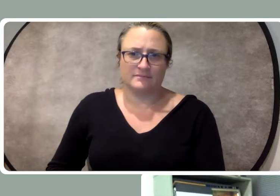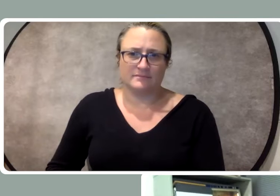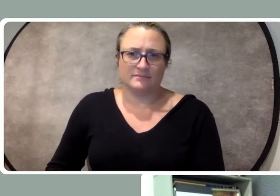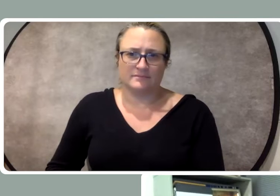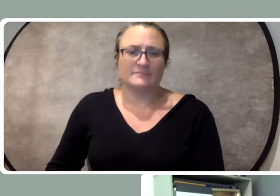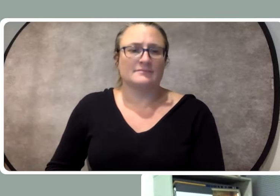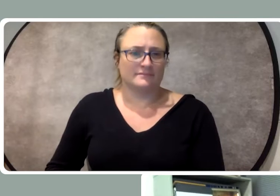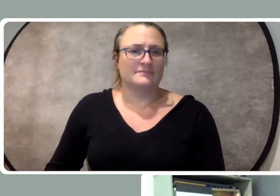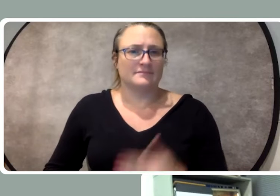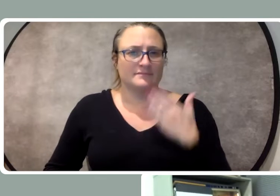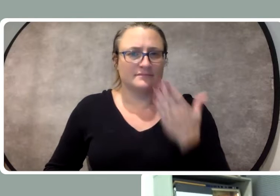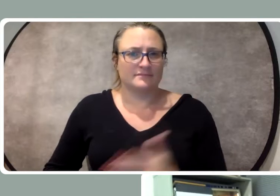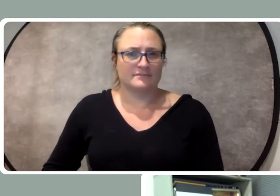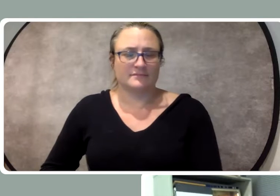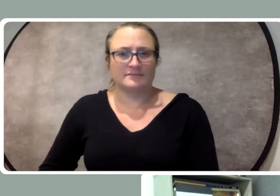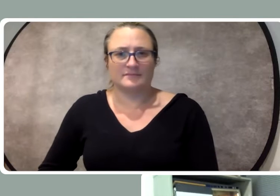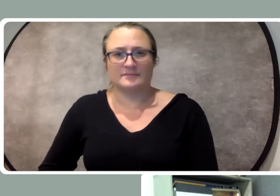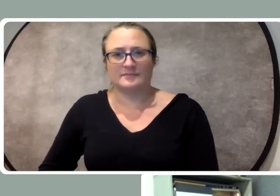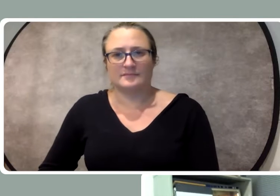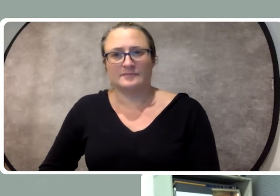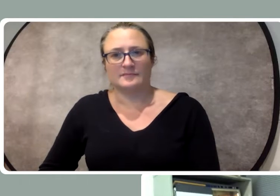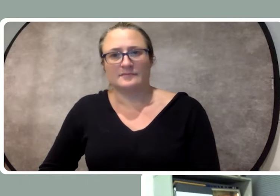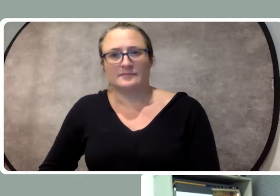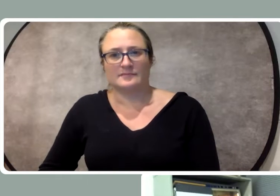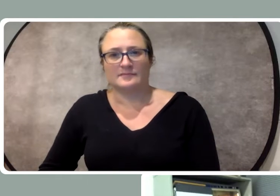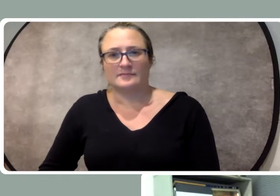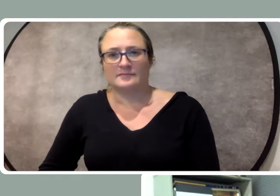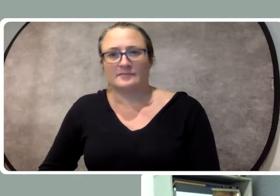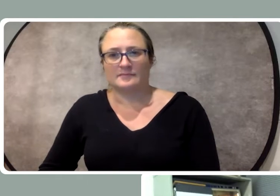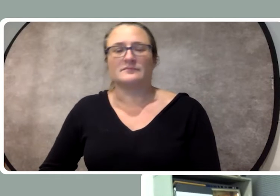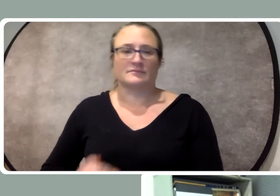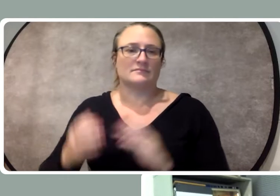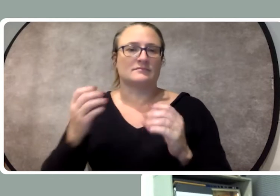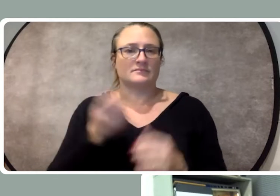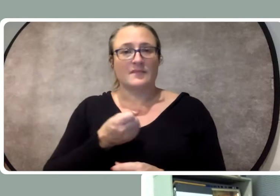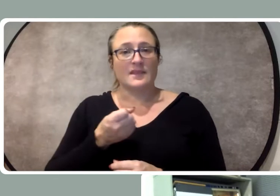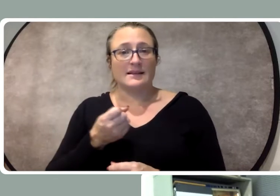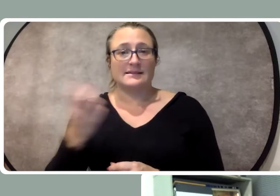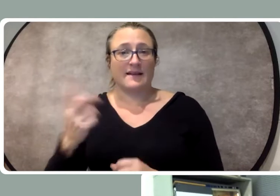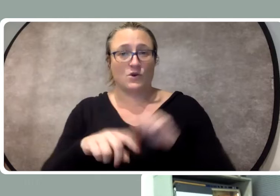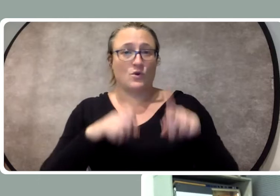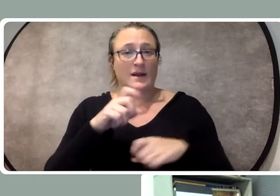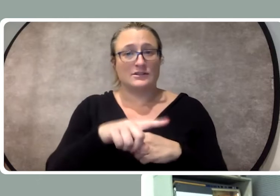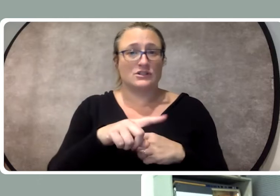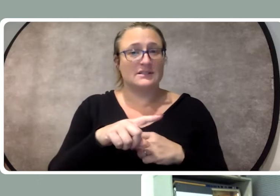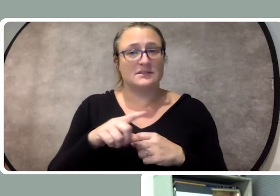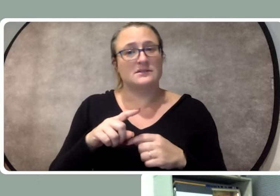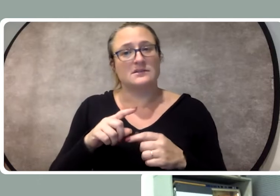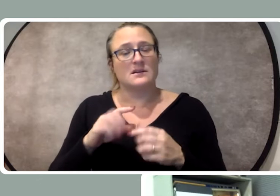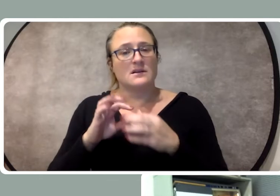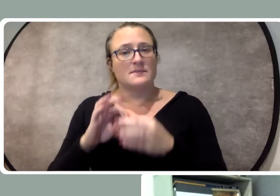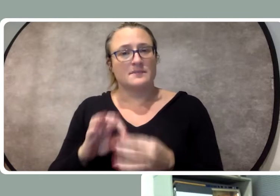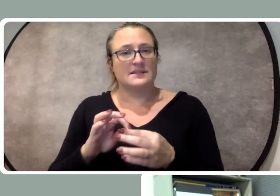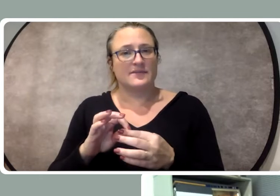Thank you. We also have, so we have several questions asking specifically about